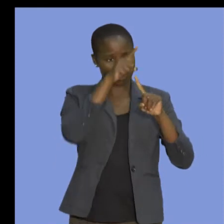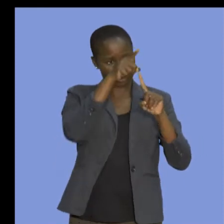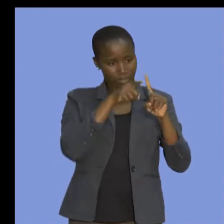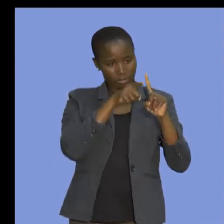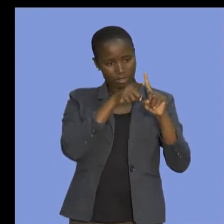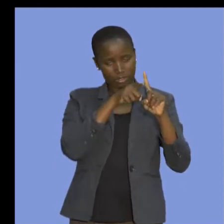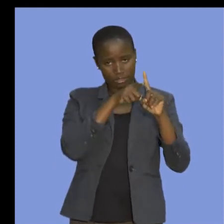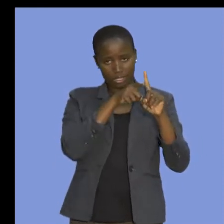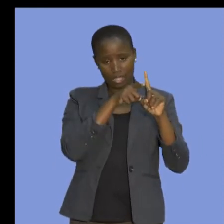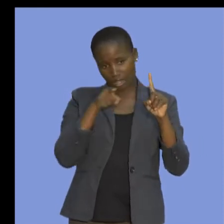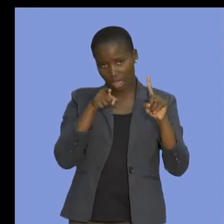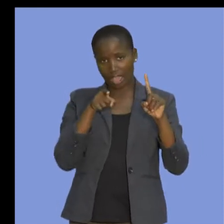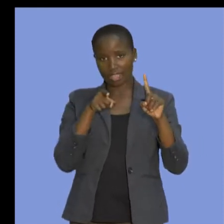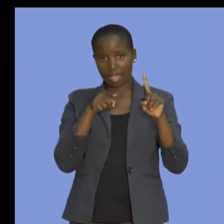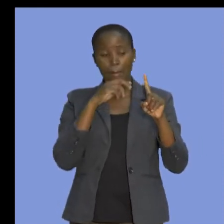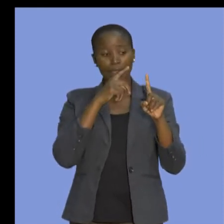bar graph